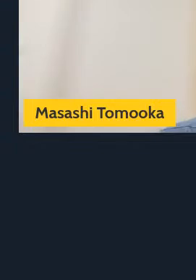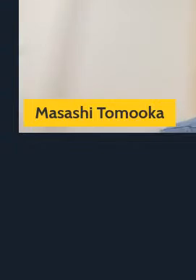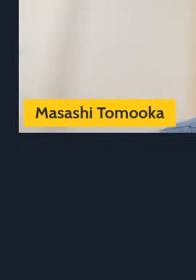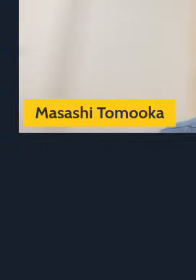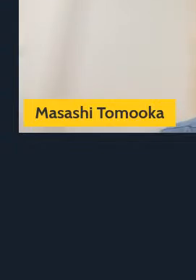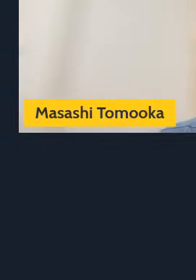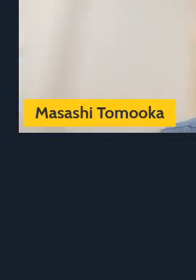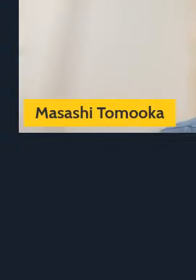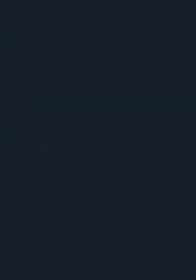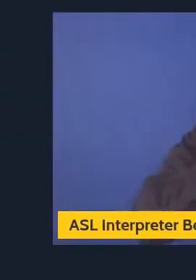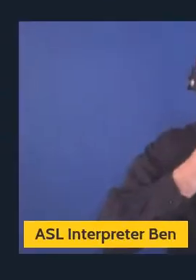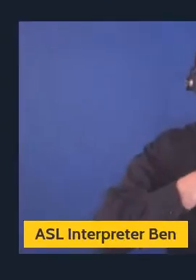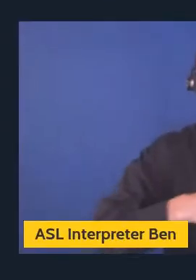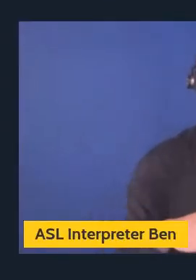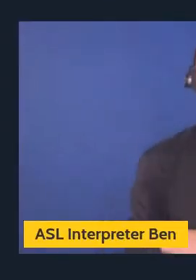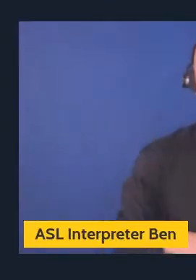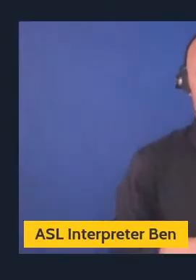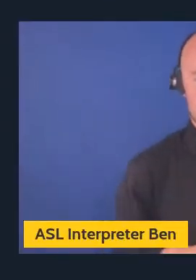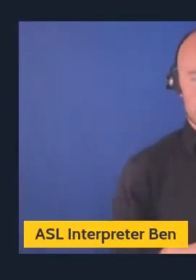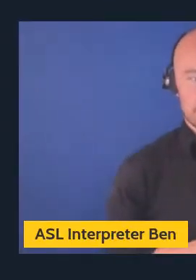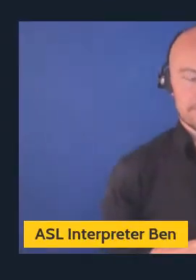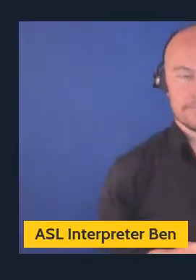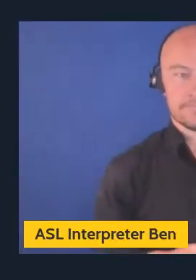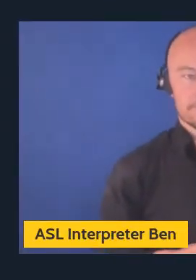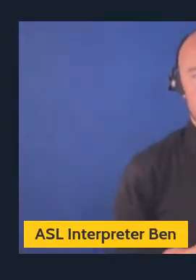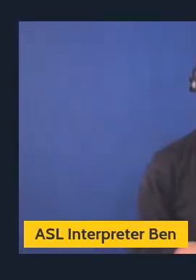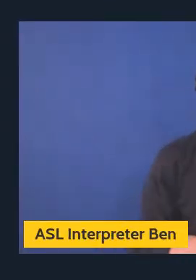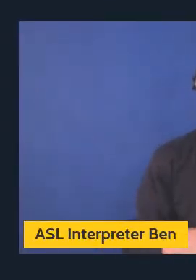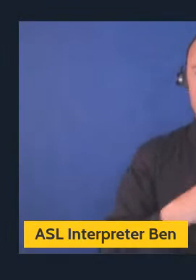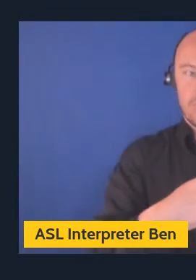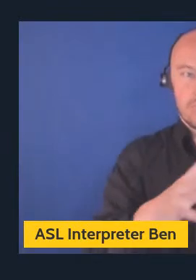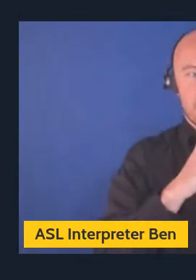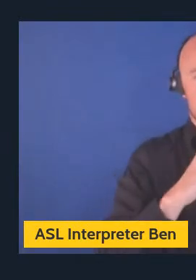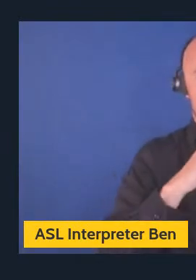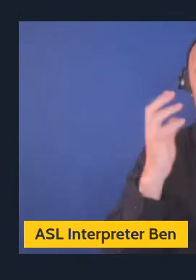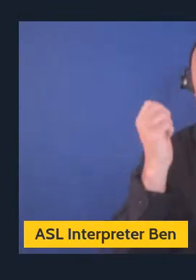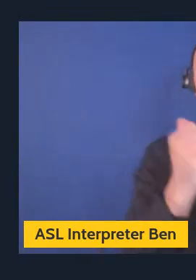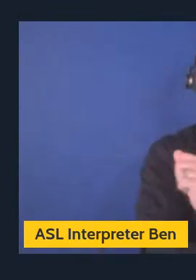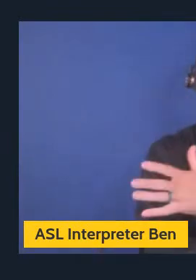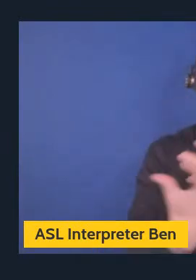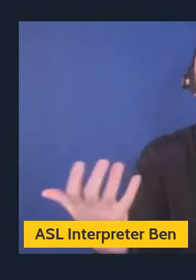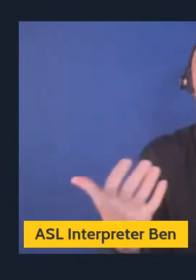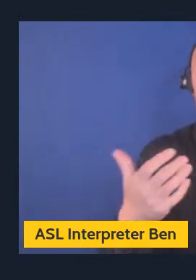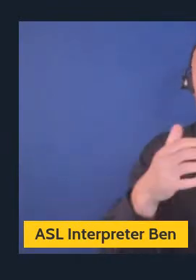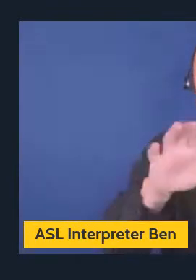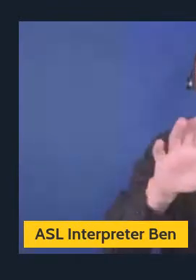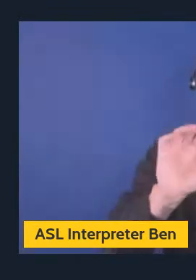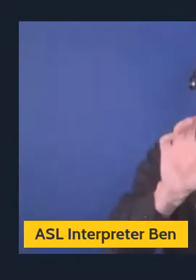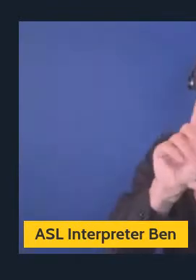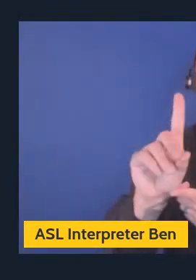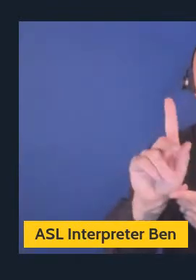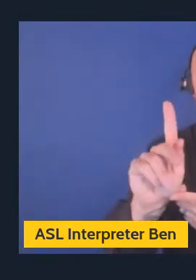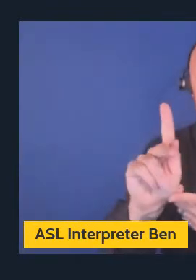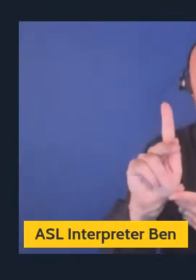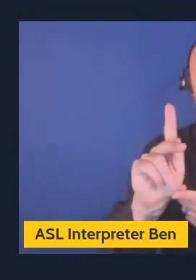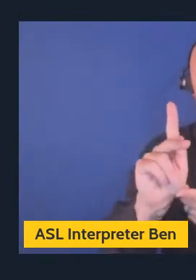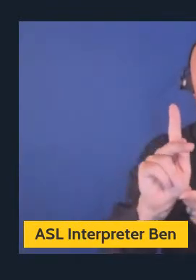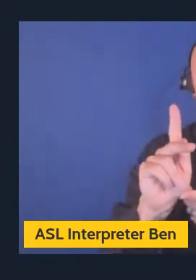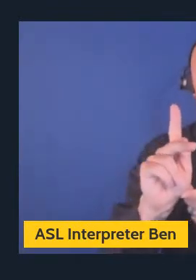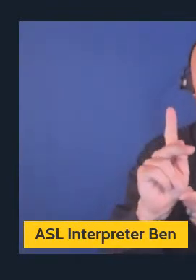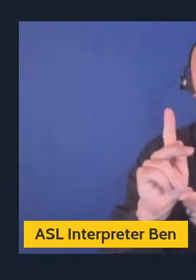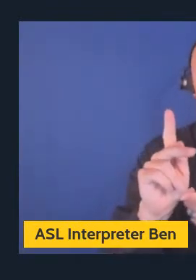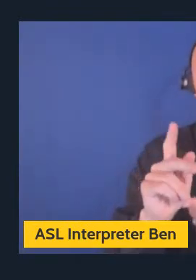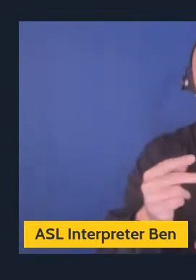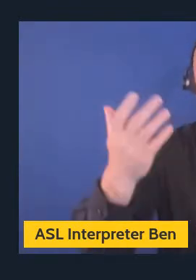up. Since it's CDK Day, we'd like to talk about everything that's CDK and CDK related. We'll have Momo